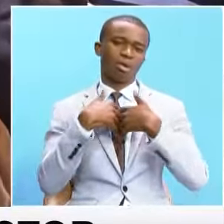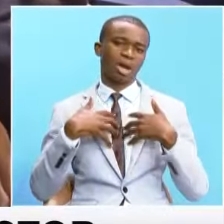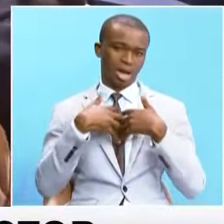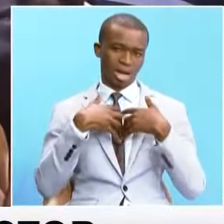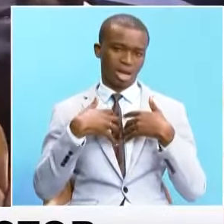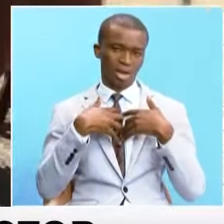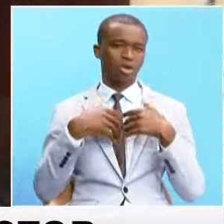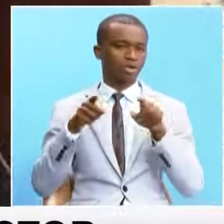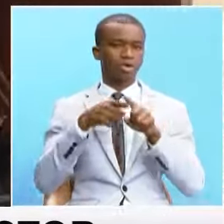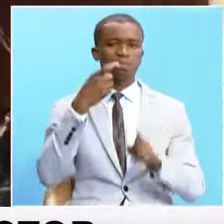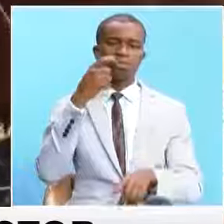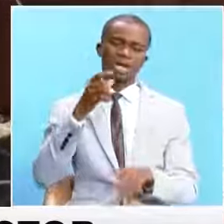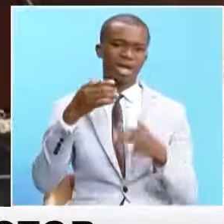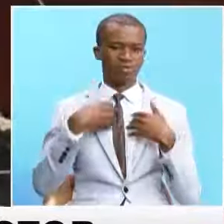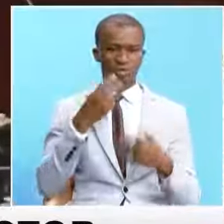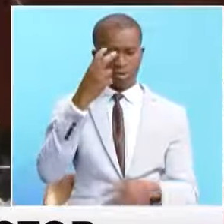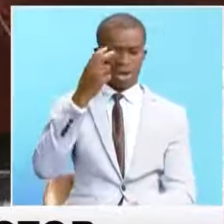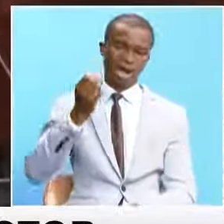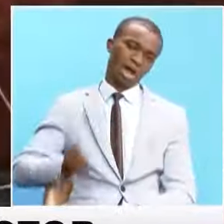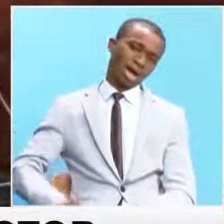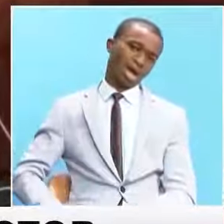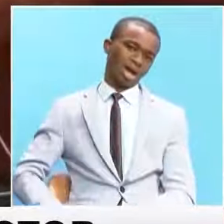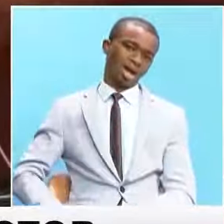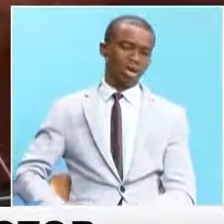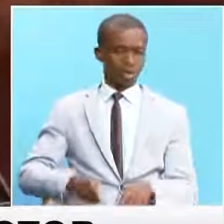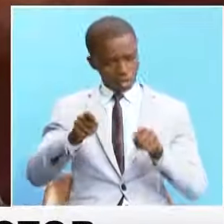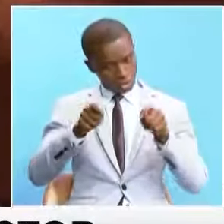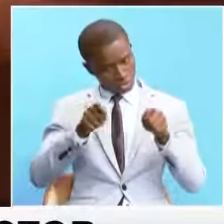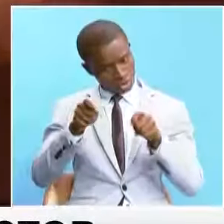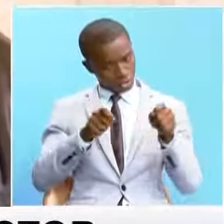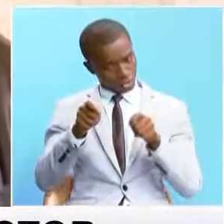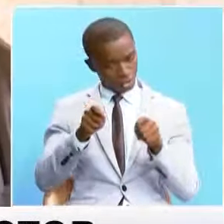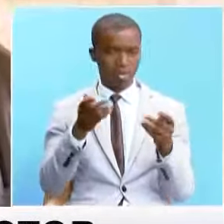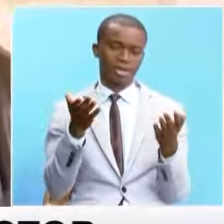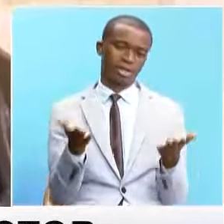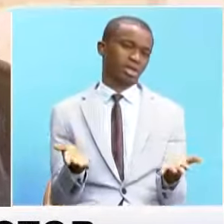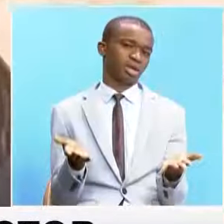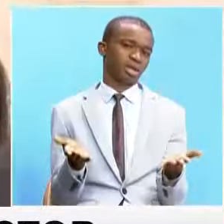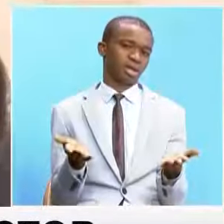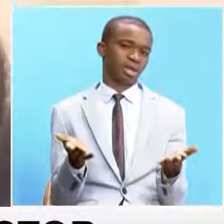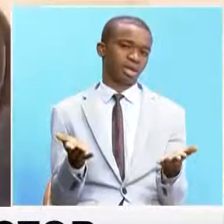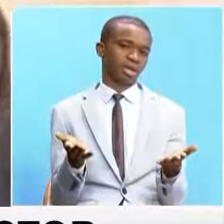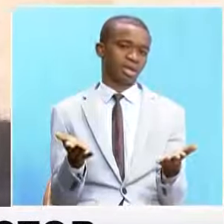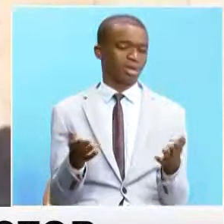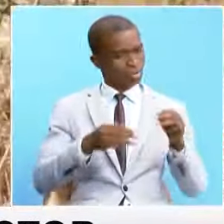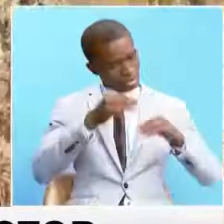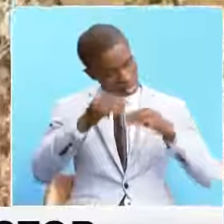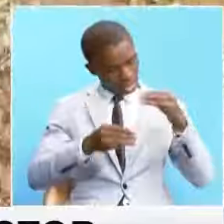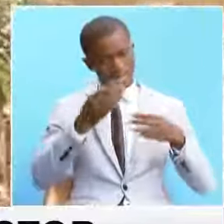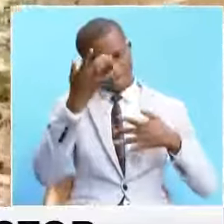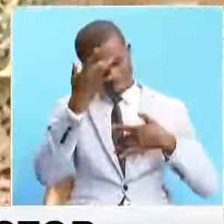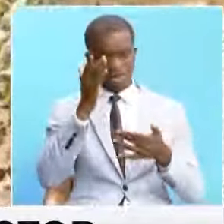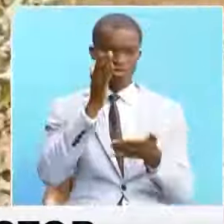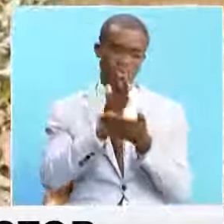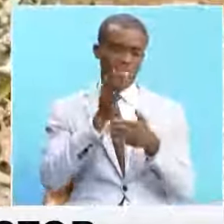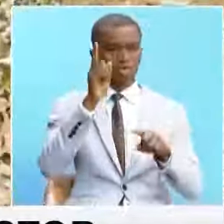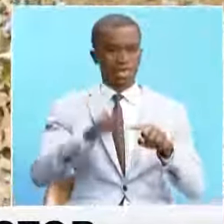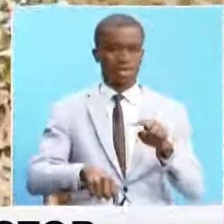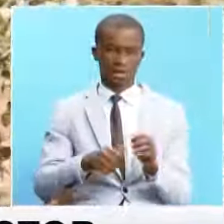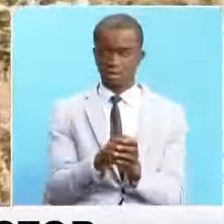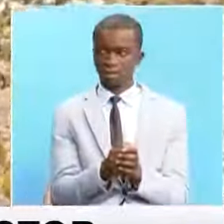pa ifte kwa fiesu pandi kutwa kwa ifte kwa baita tukwe to muwa mu bomfi ni stimo tuwe kunuma ama rwele teti yako ikunchente. The